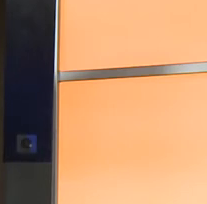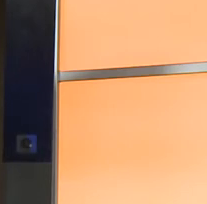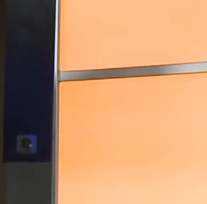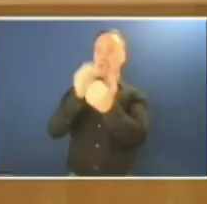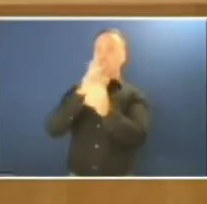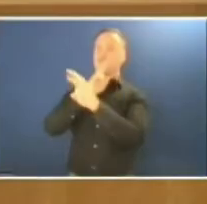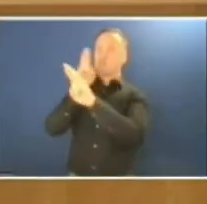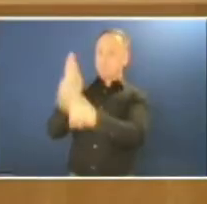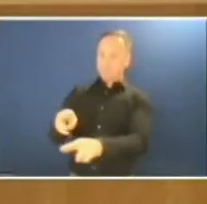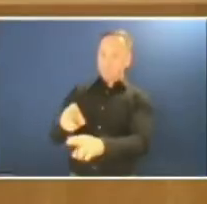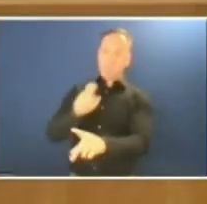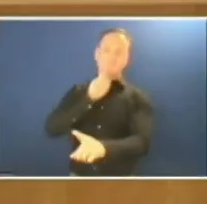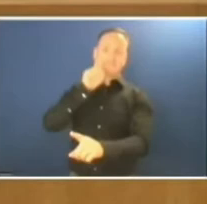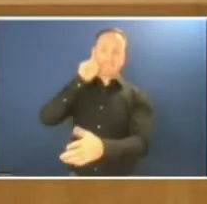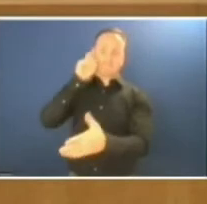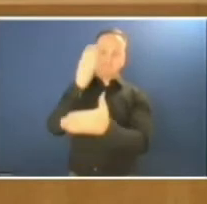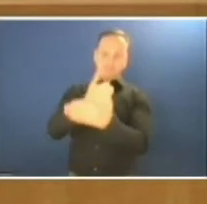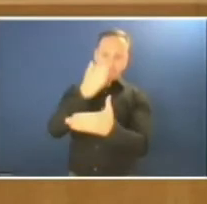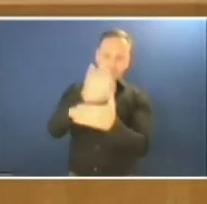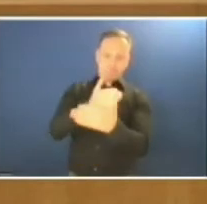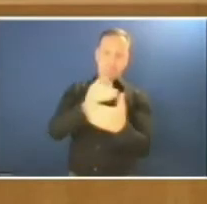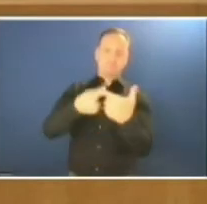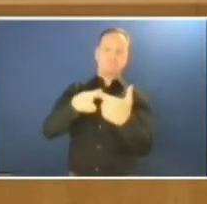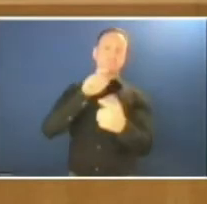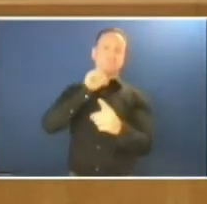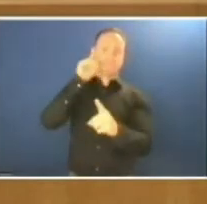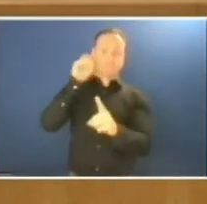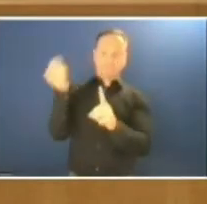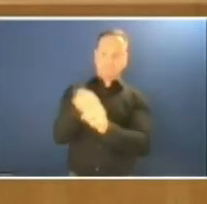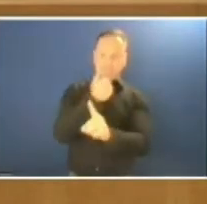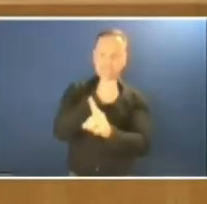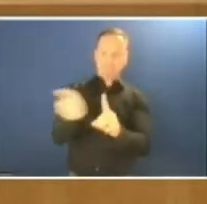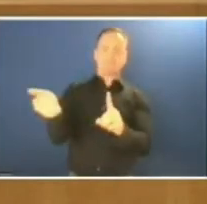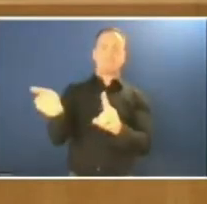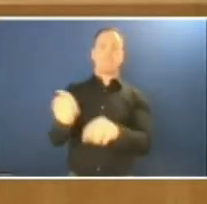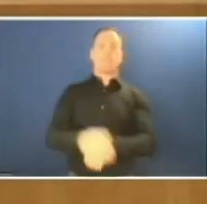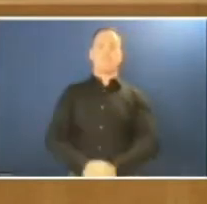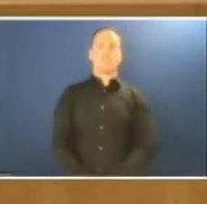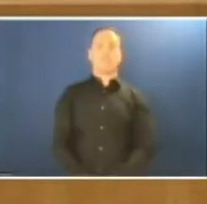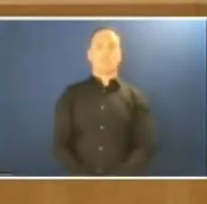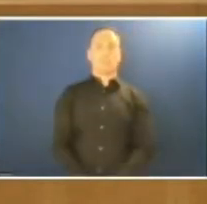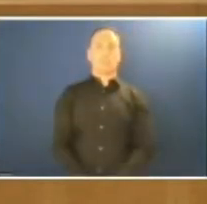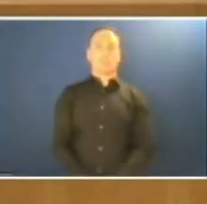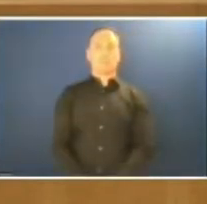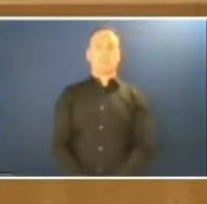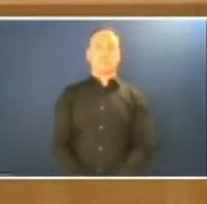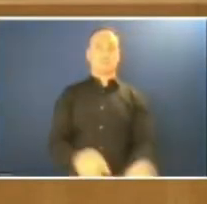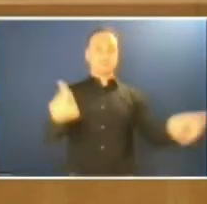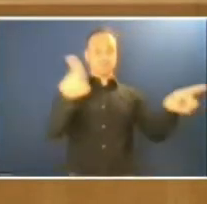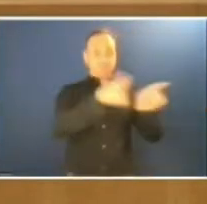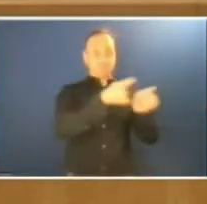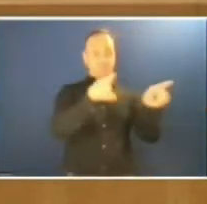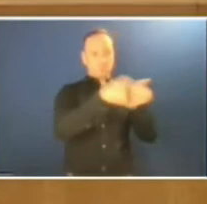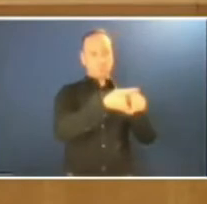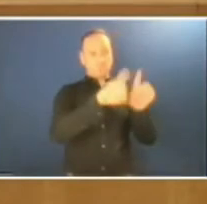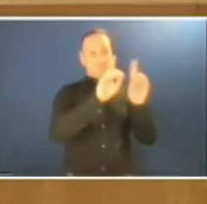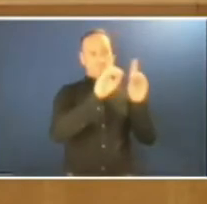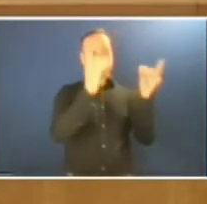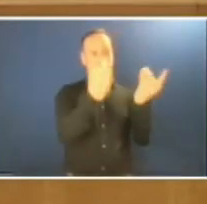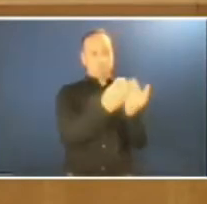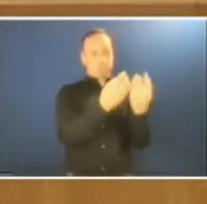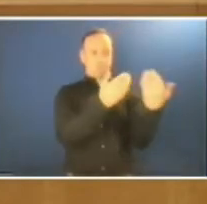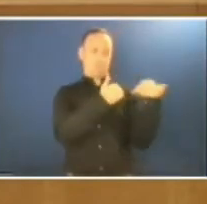listen. But in addition to reporting, the department is also responsible for ensuring that all CMS